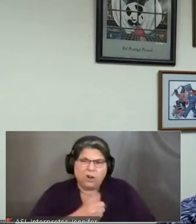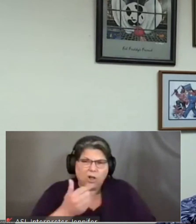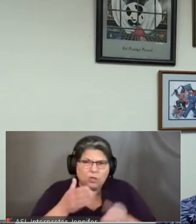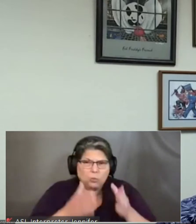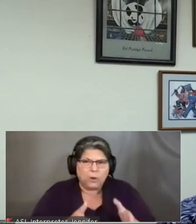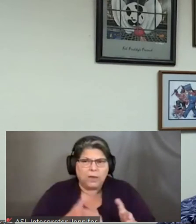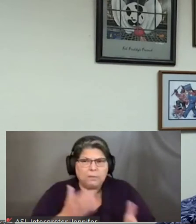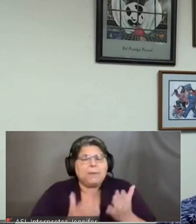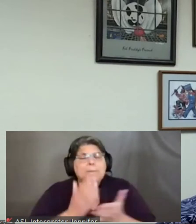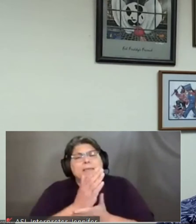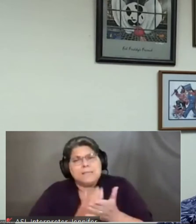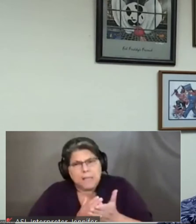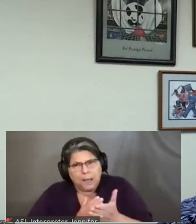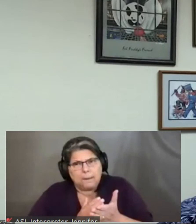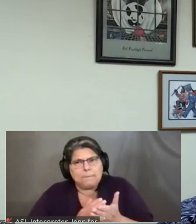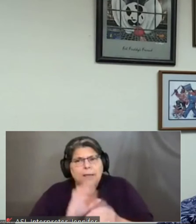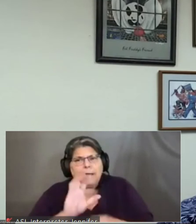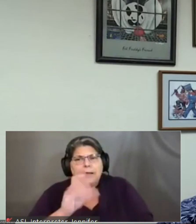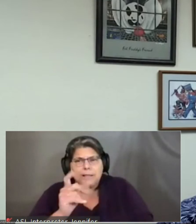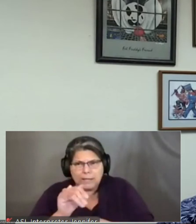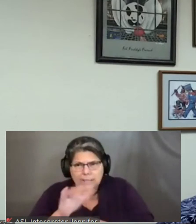clinics drop in, that kind of thing. So